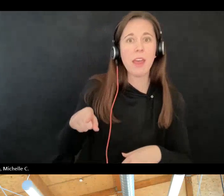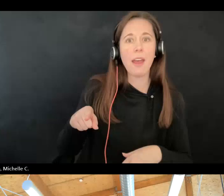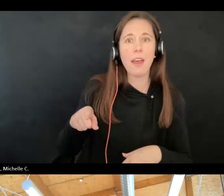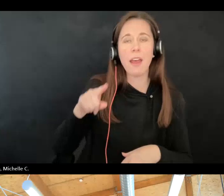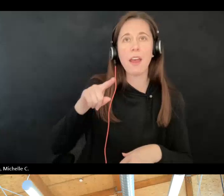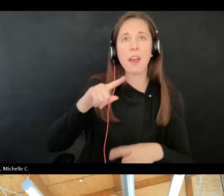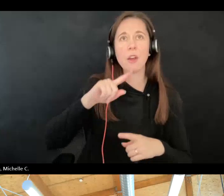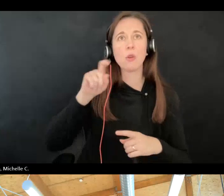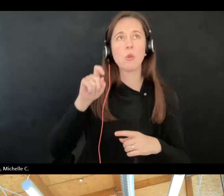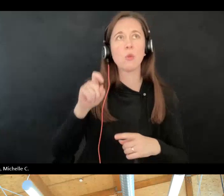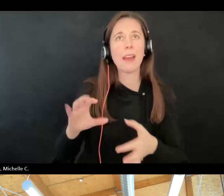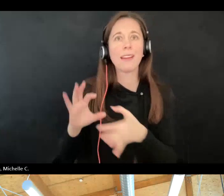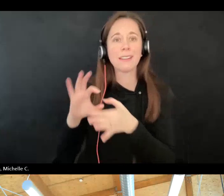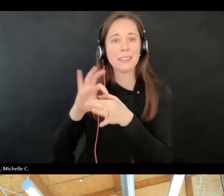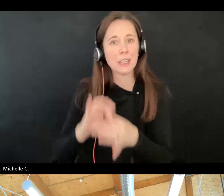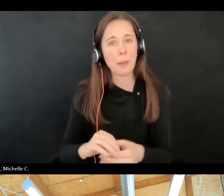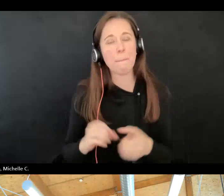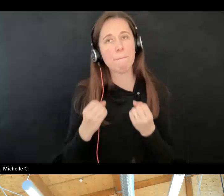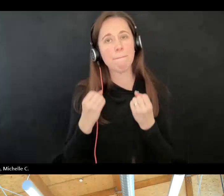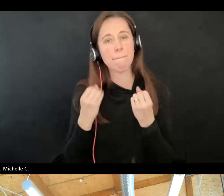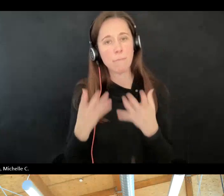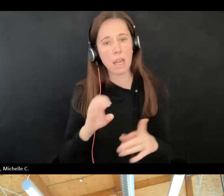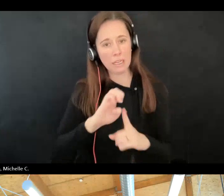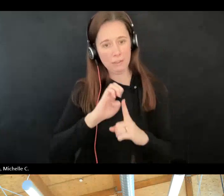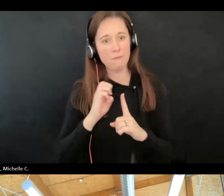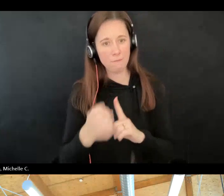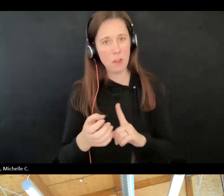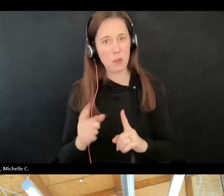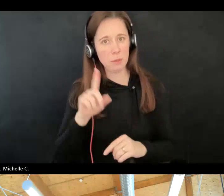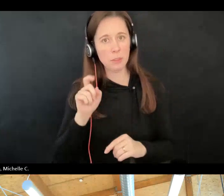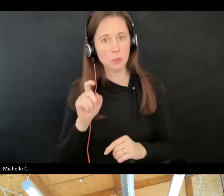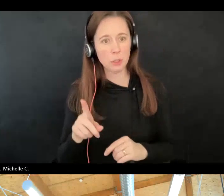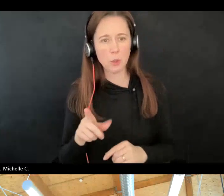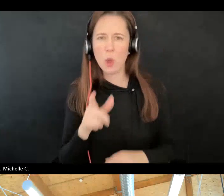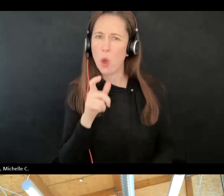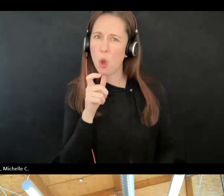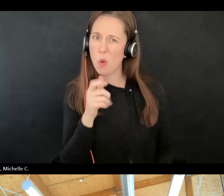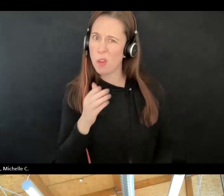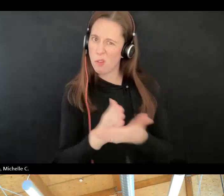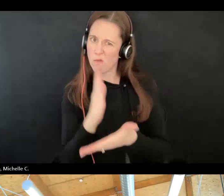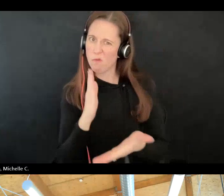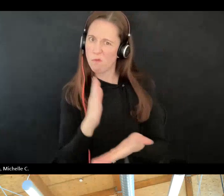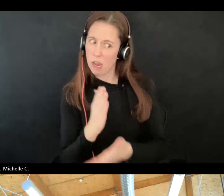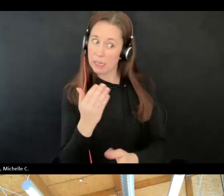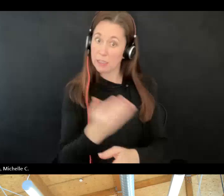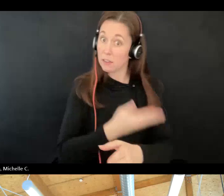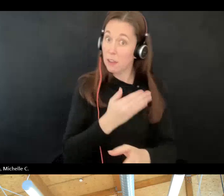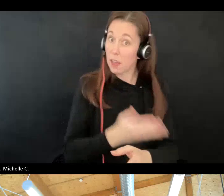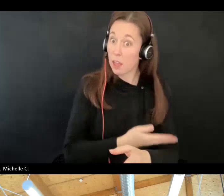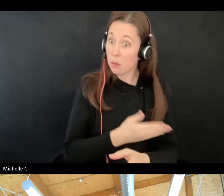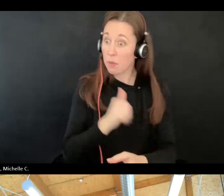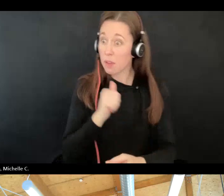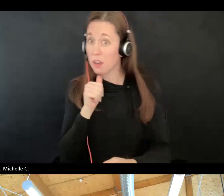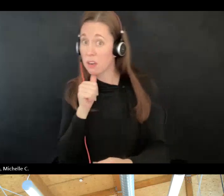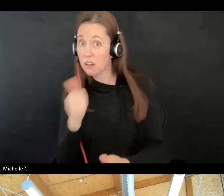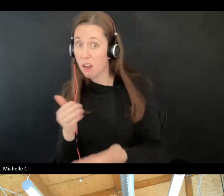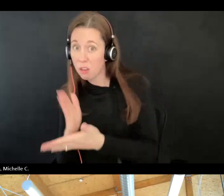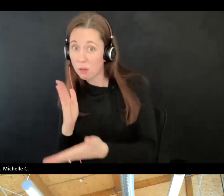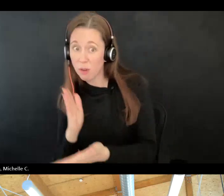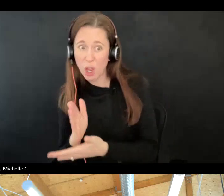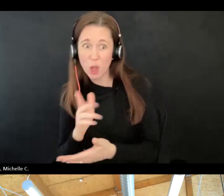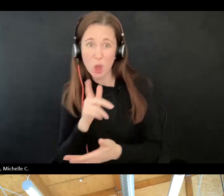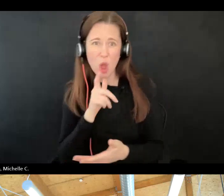in the environmental justice movement, and that is who has the right to develop and who does not? Who has the right to pollute